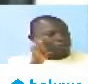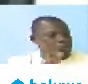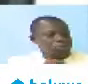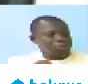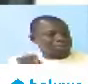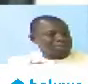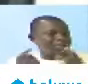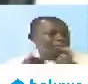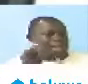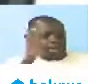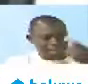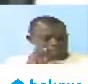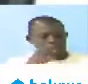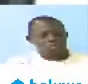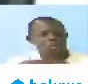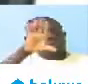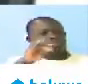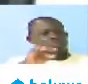For the same